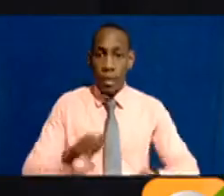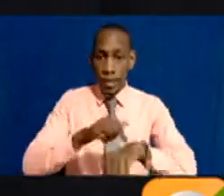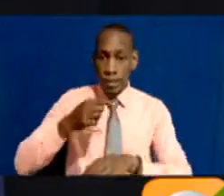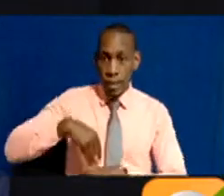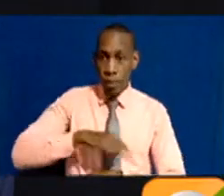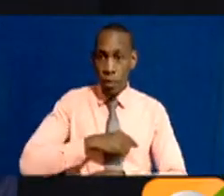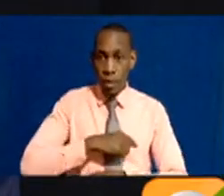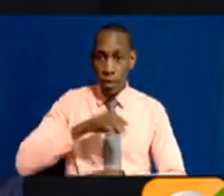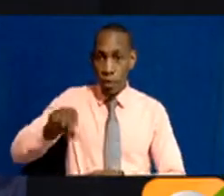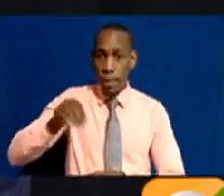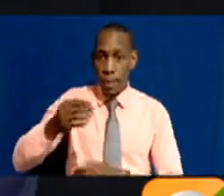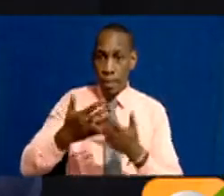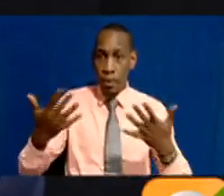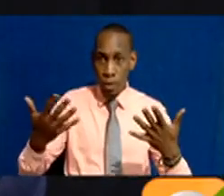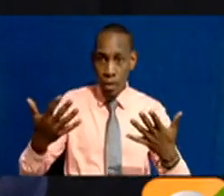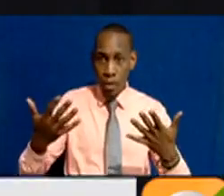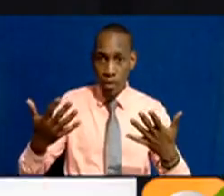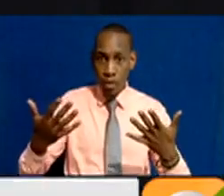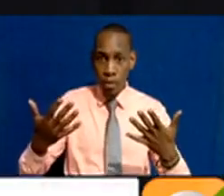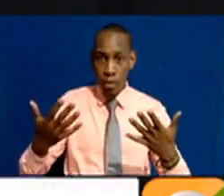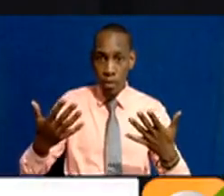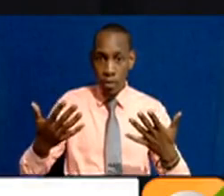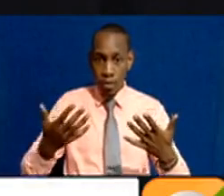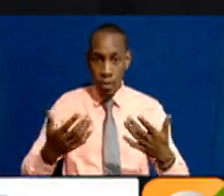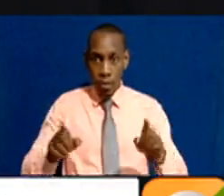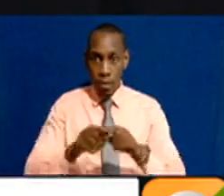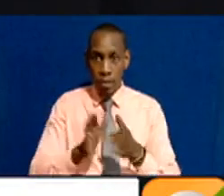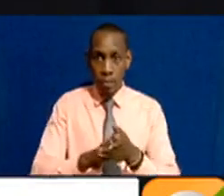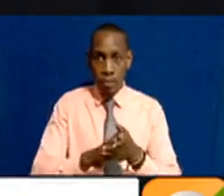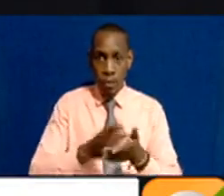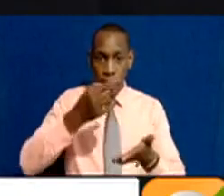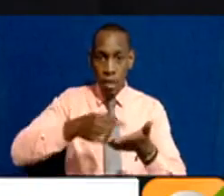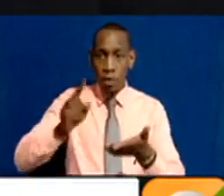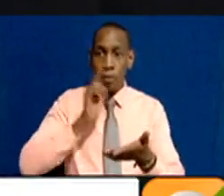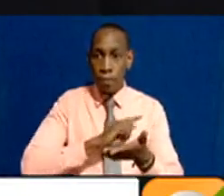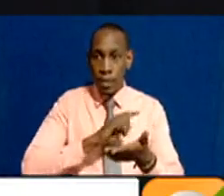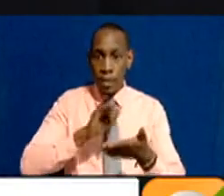take a product through the phases and put a seal of approval